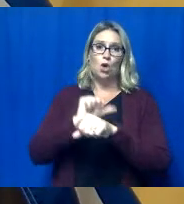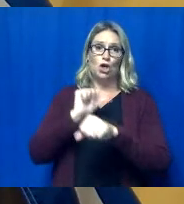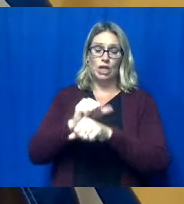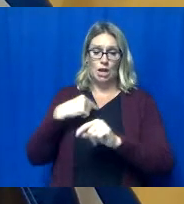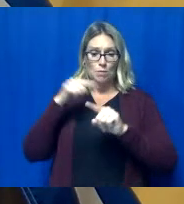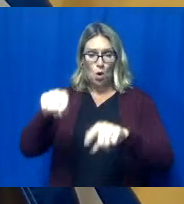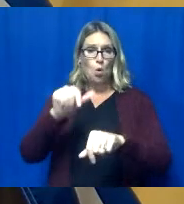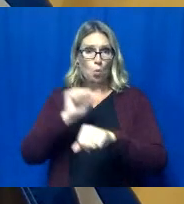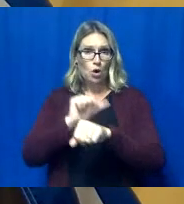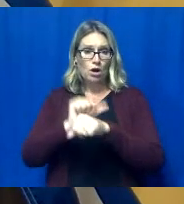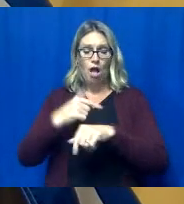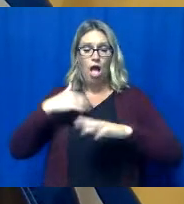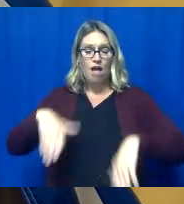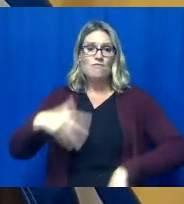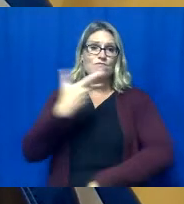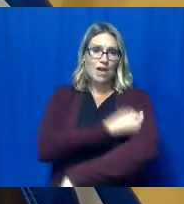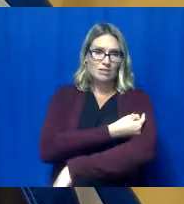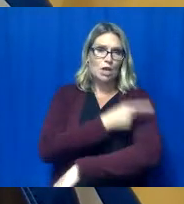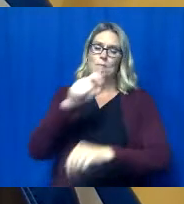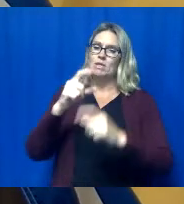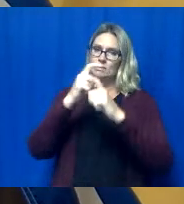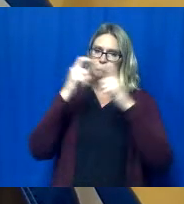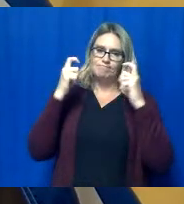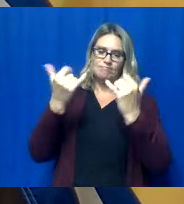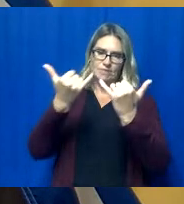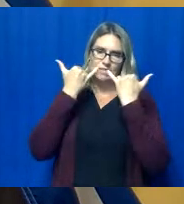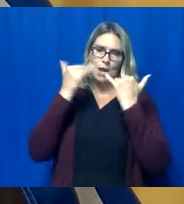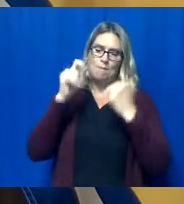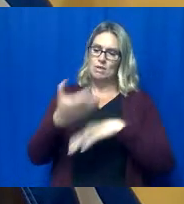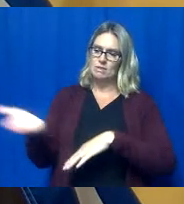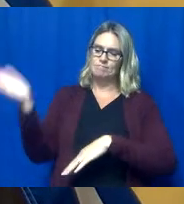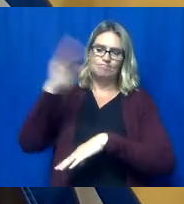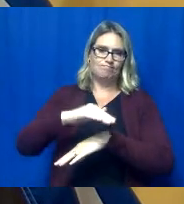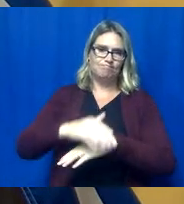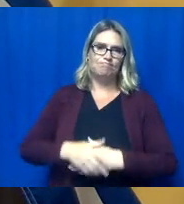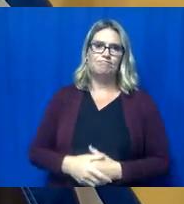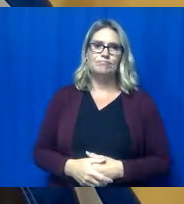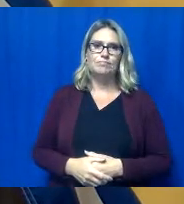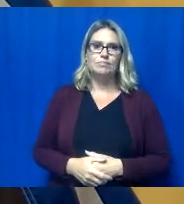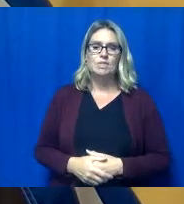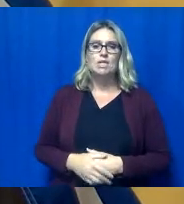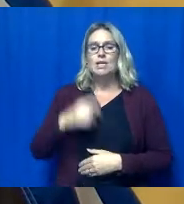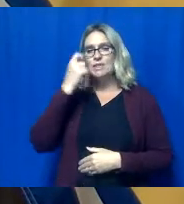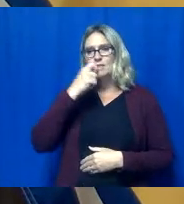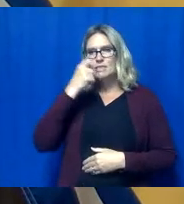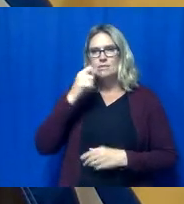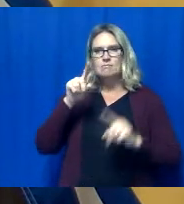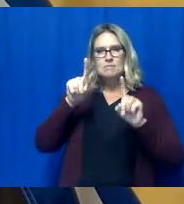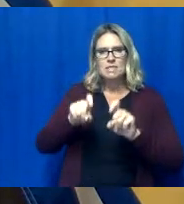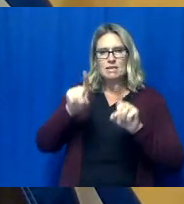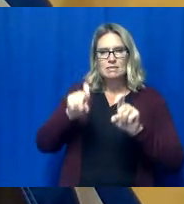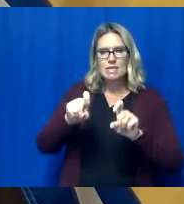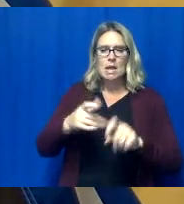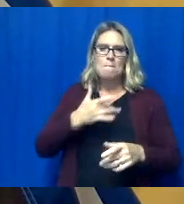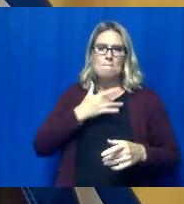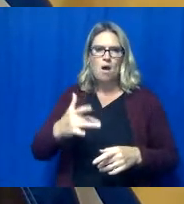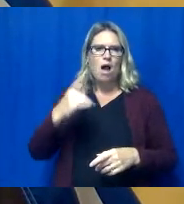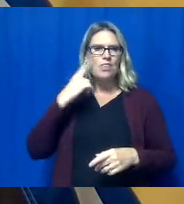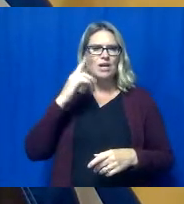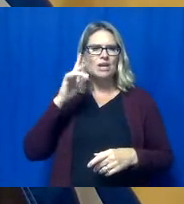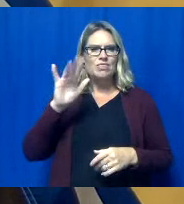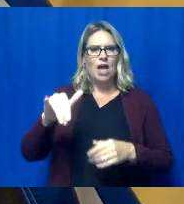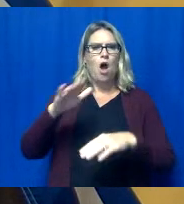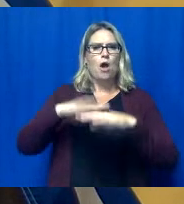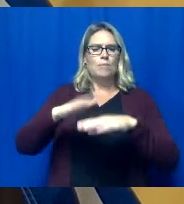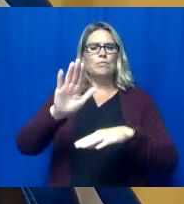of business. So I think, does that answer your question? So the testing takes place usually, I believe, on the premises. The